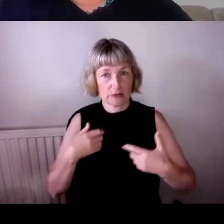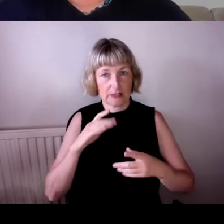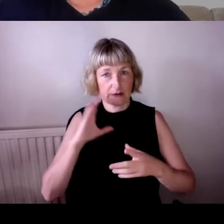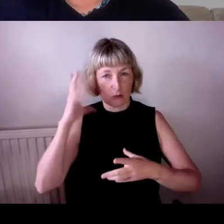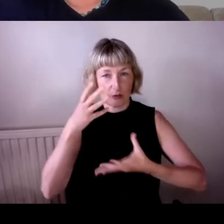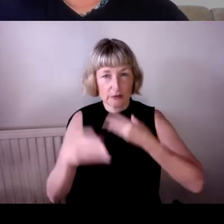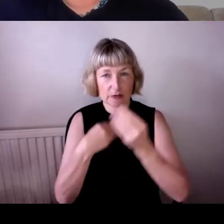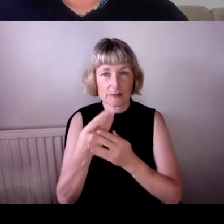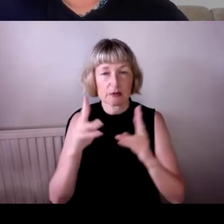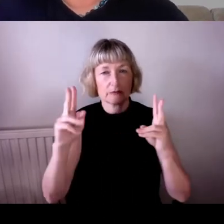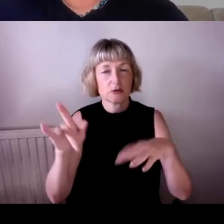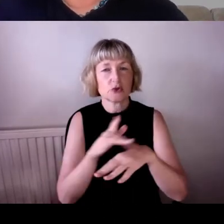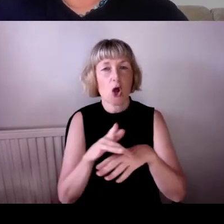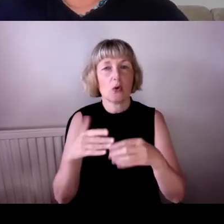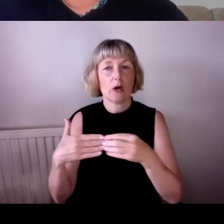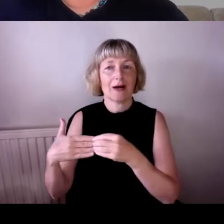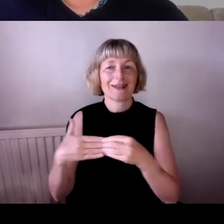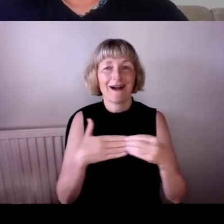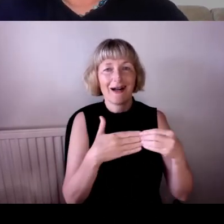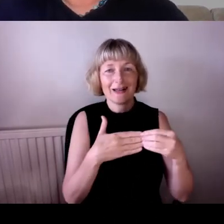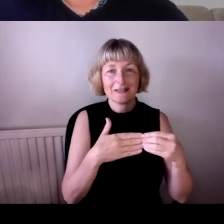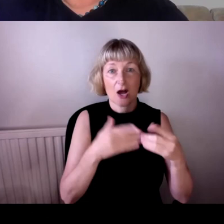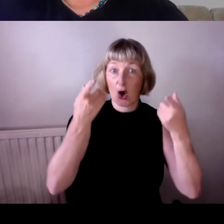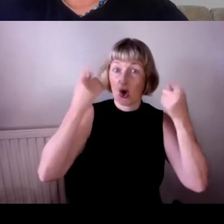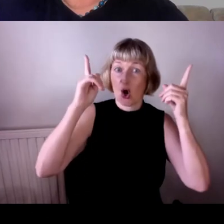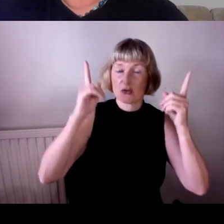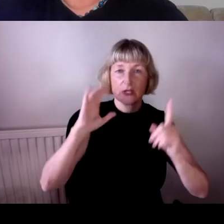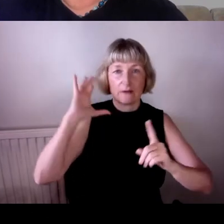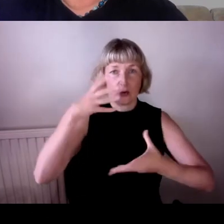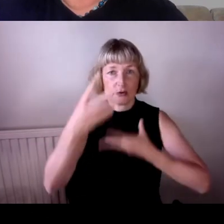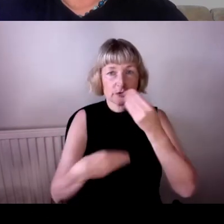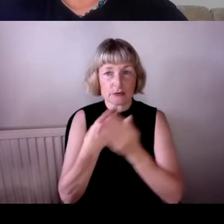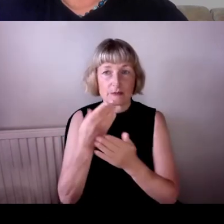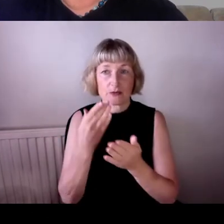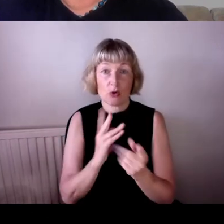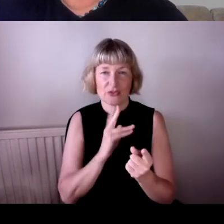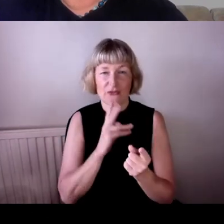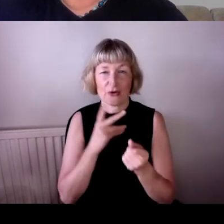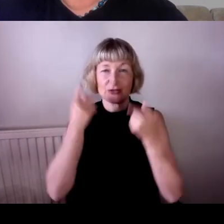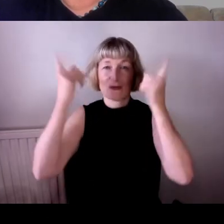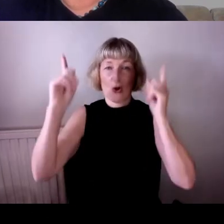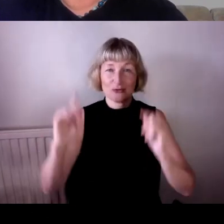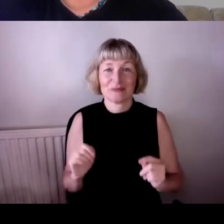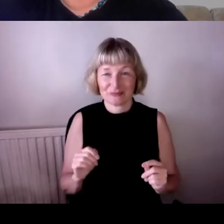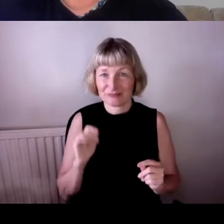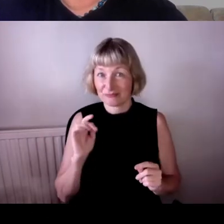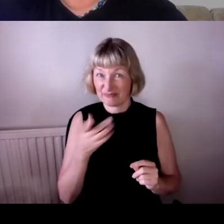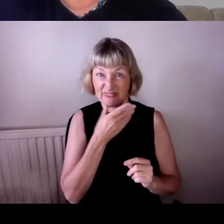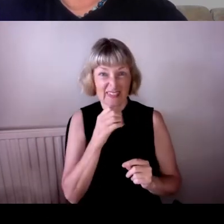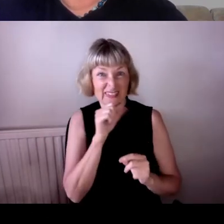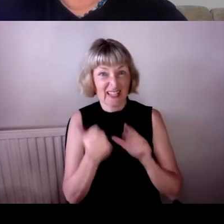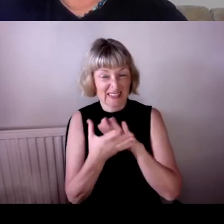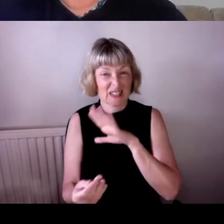and disability in which the audio description was the voice of God and heard by everyone. So that's a nice example of